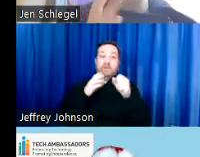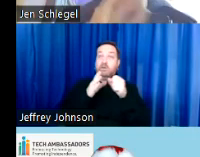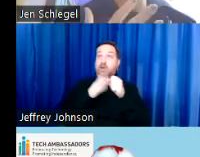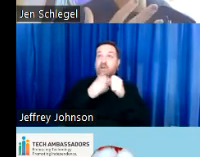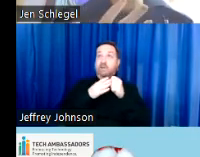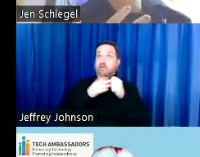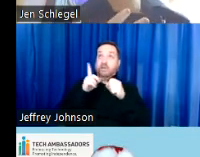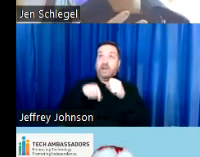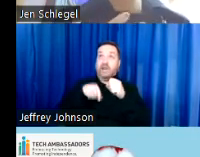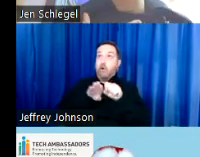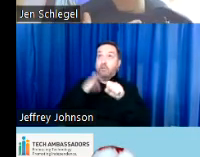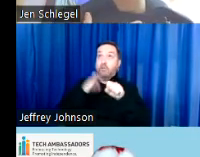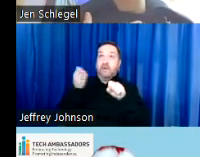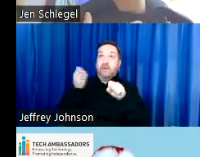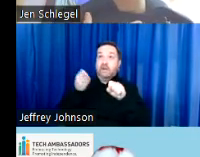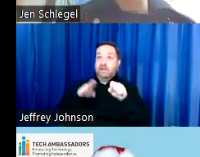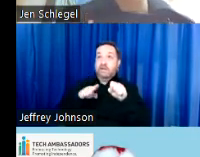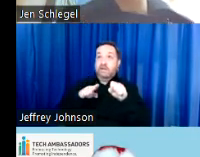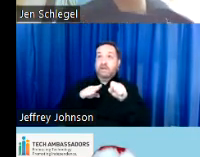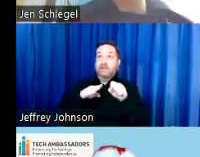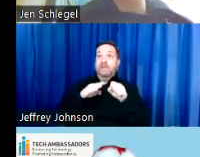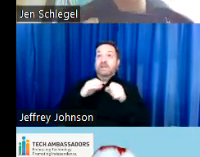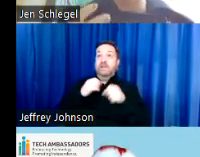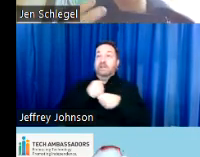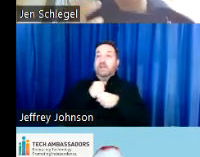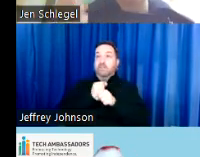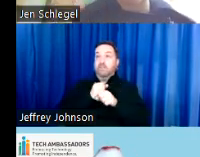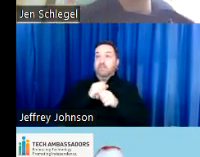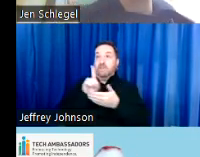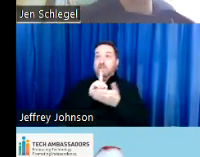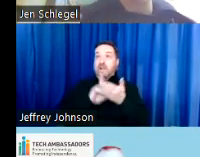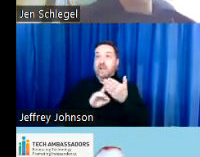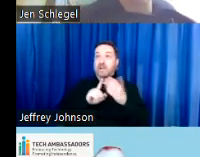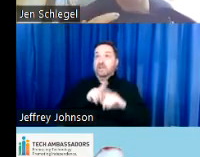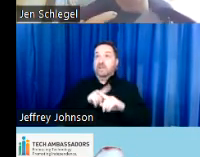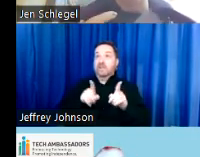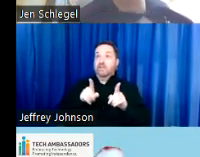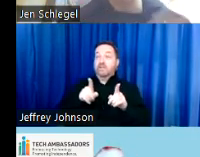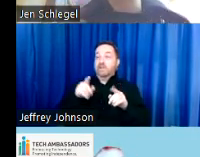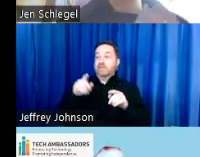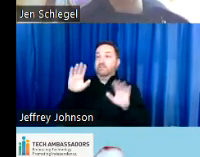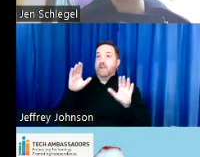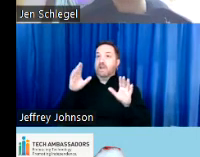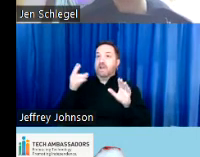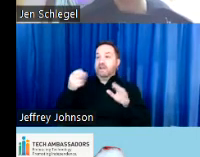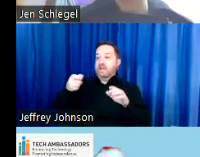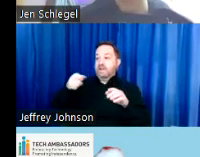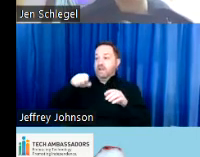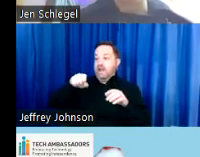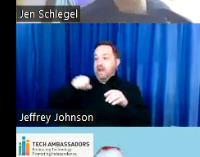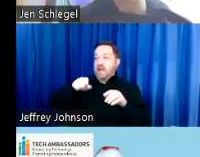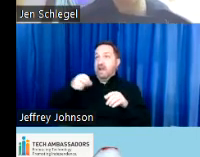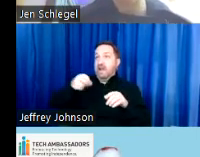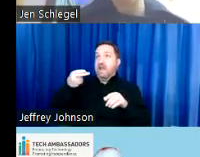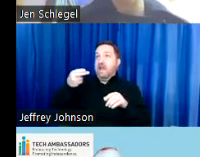open, they've actually designed several different handles, whatever your need may